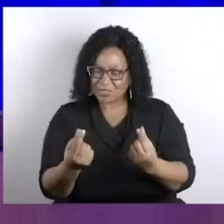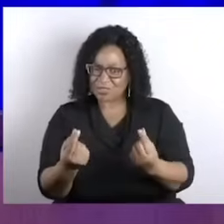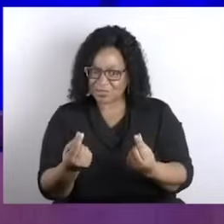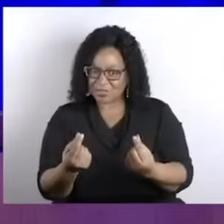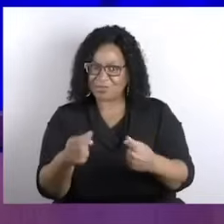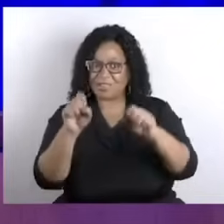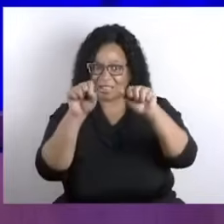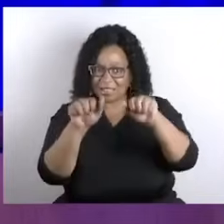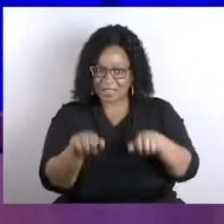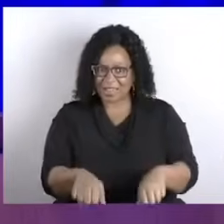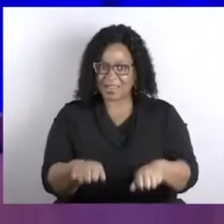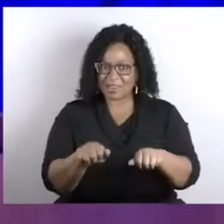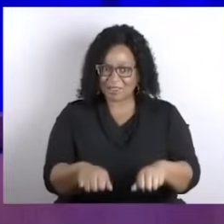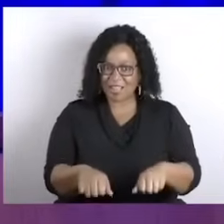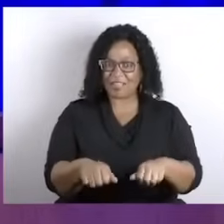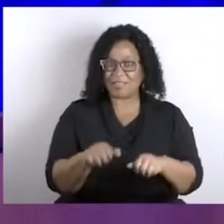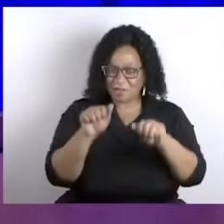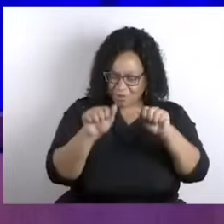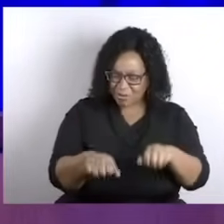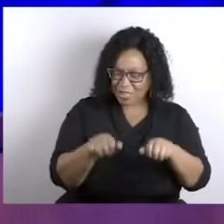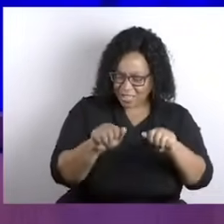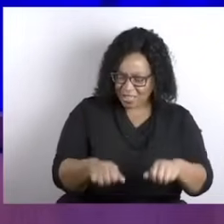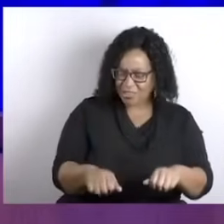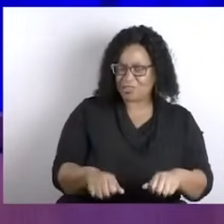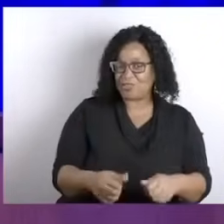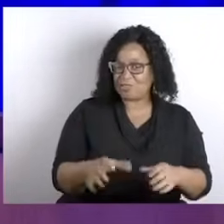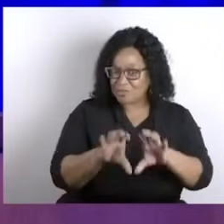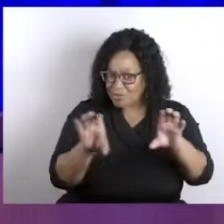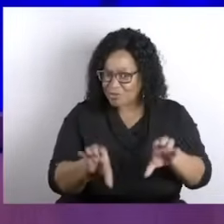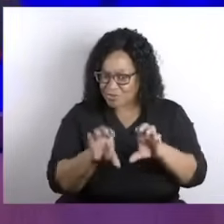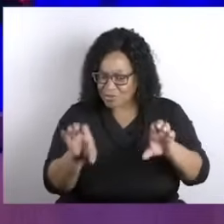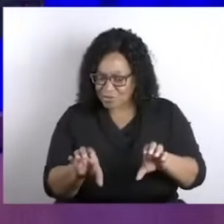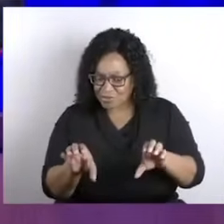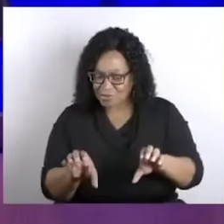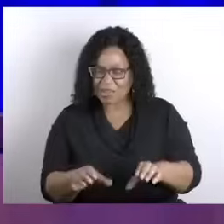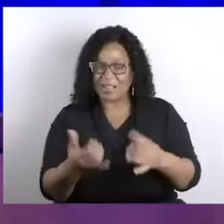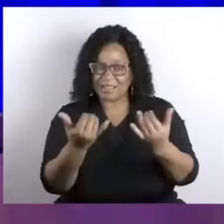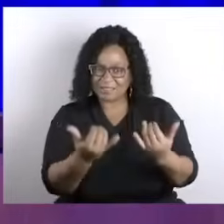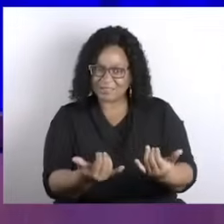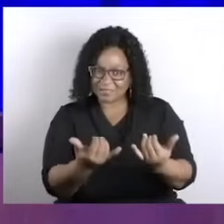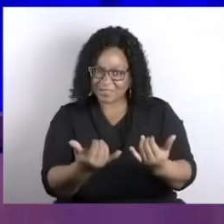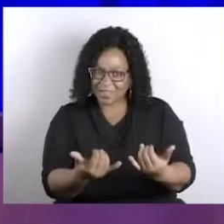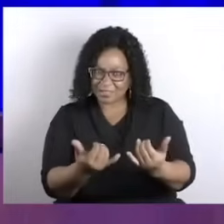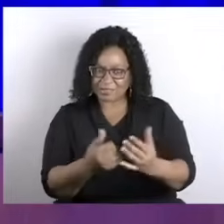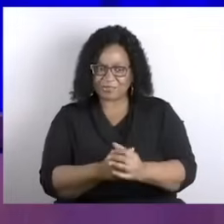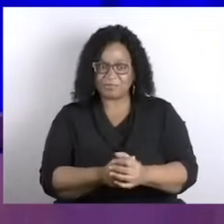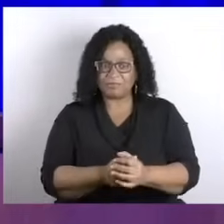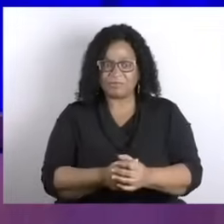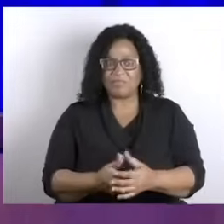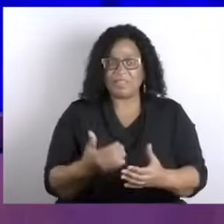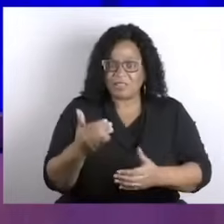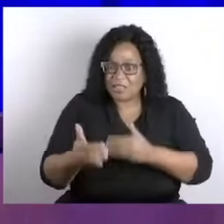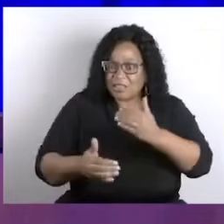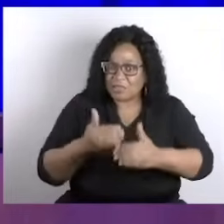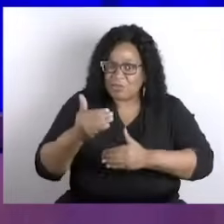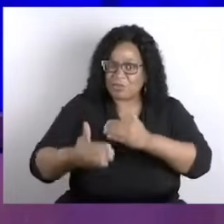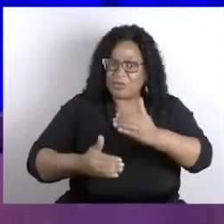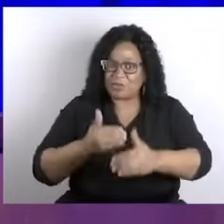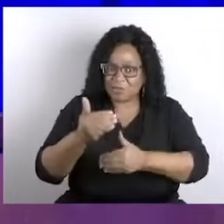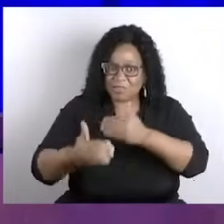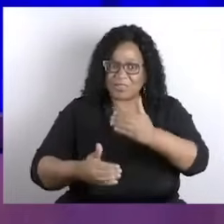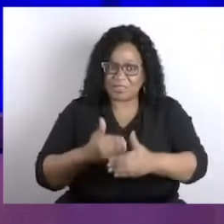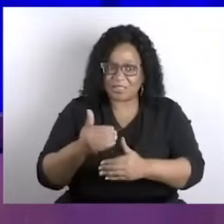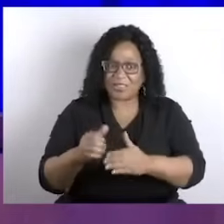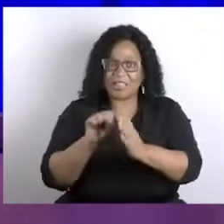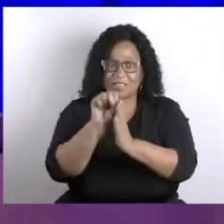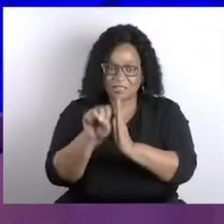you're letting this time pass you by? What is it that you should be actively engaged in? What is it that you should be productively doing during this season,